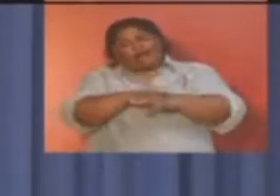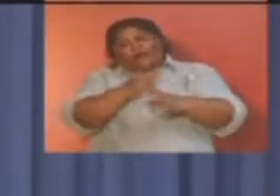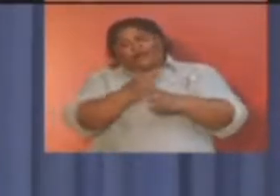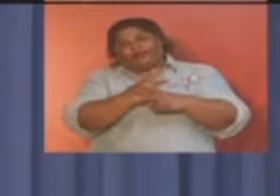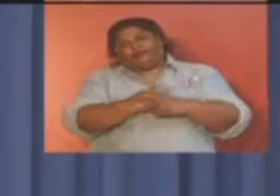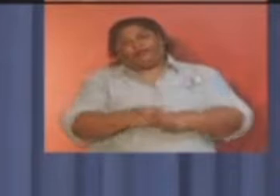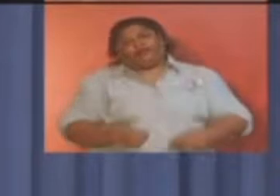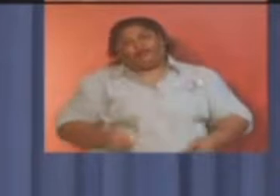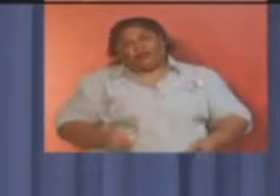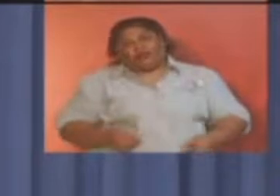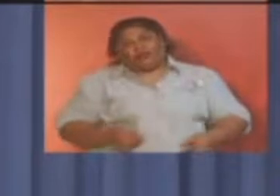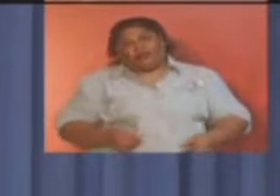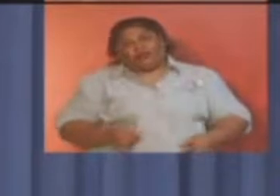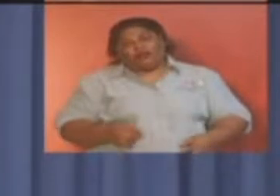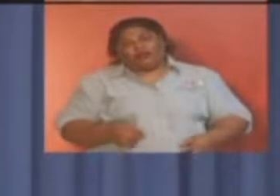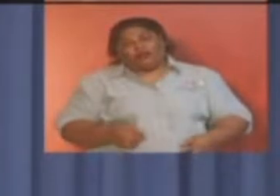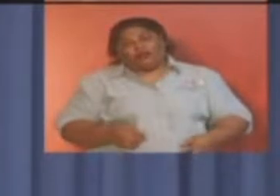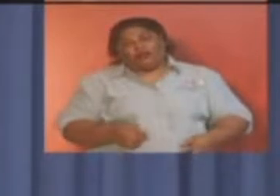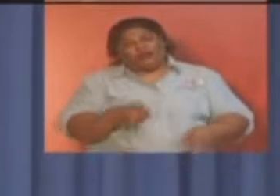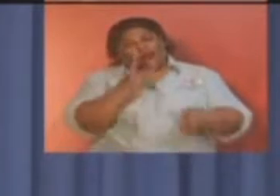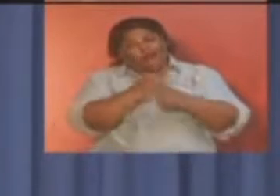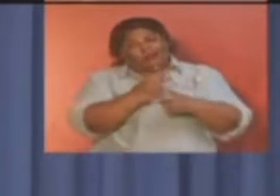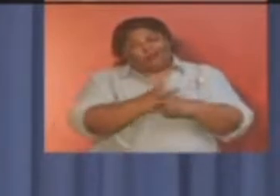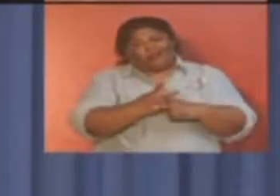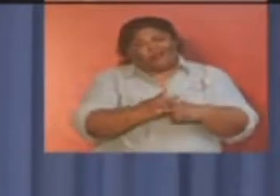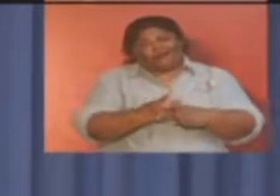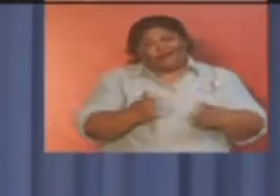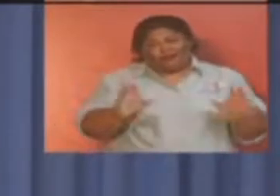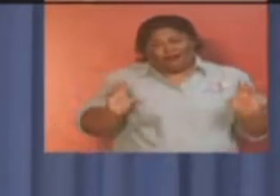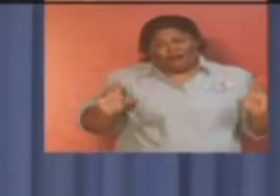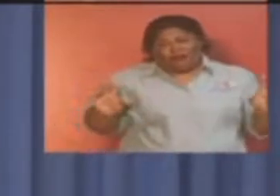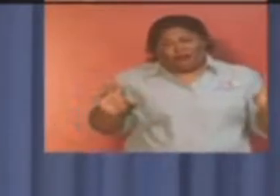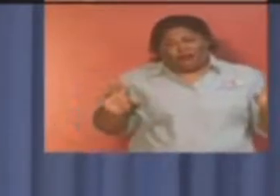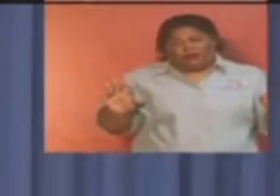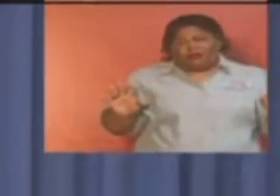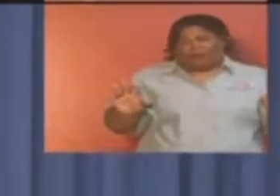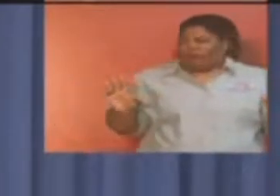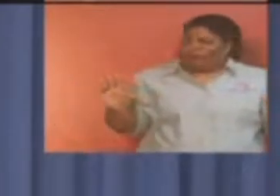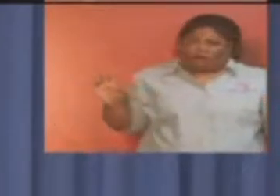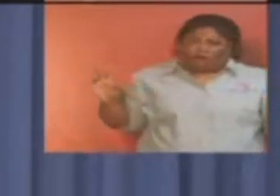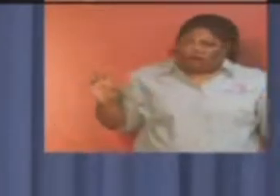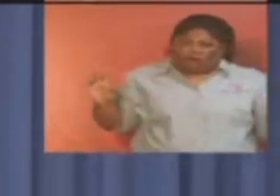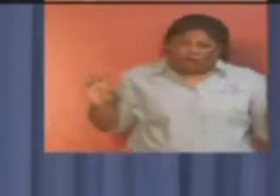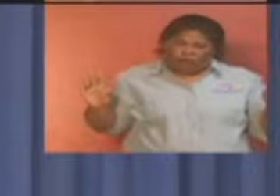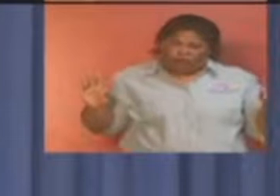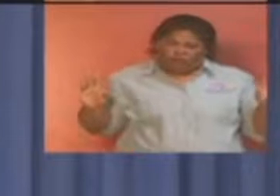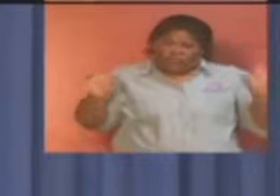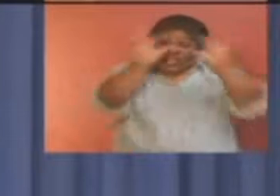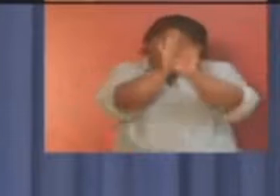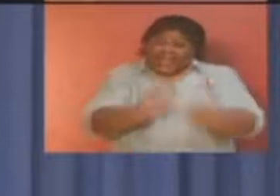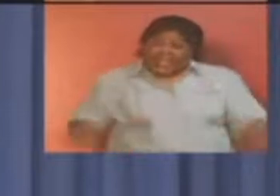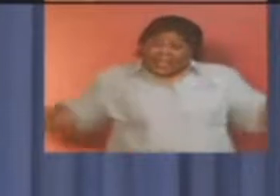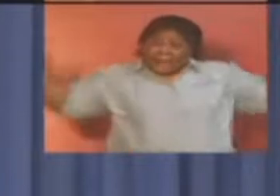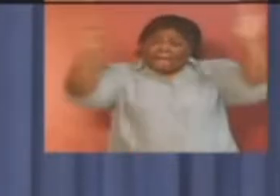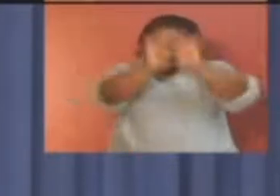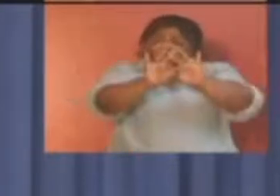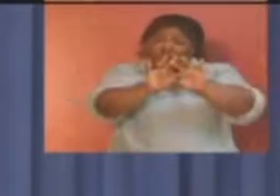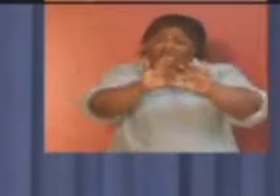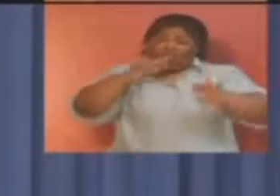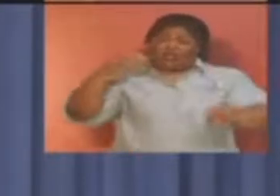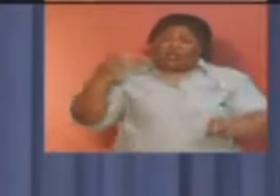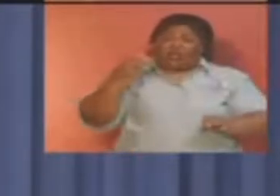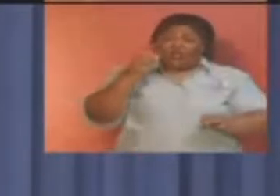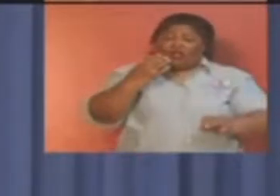people, I don't know that that's what you're saying to me. The fundamentals of our response as a